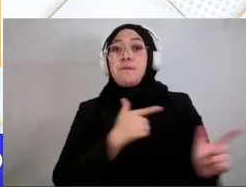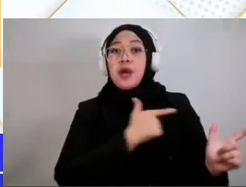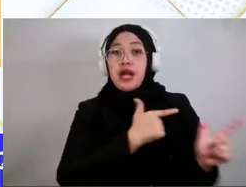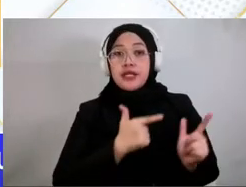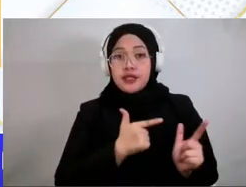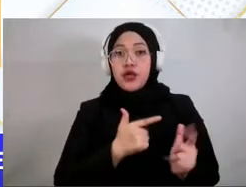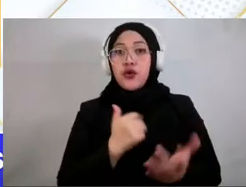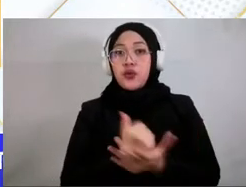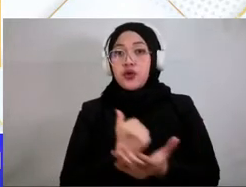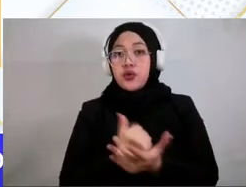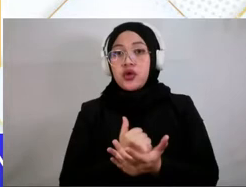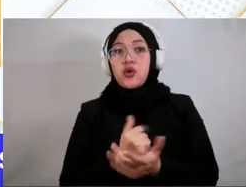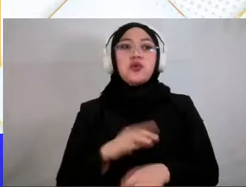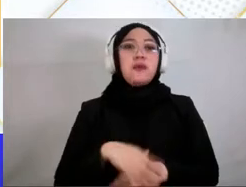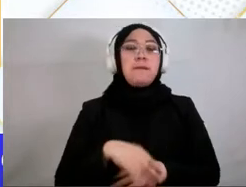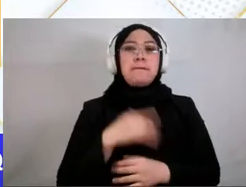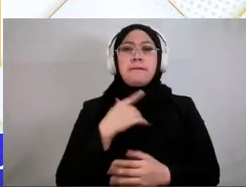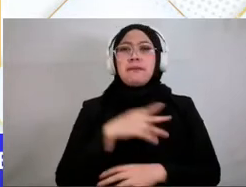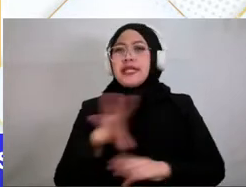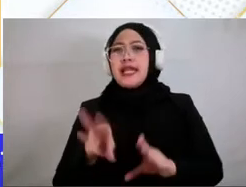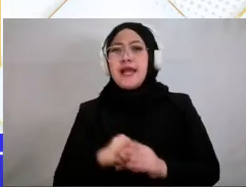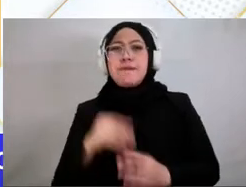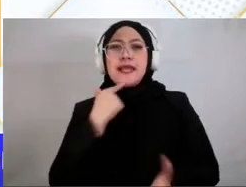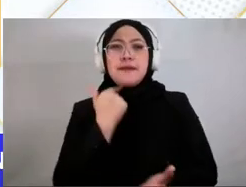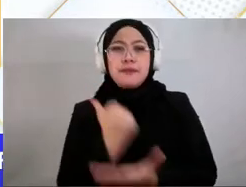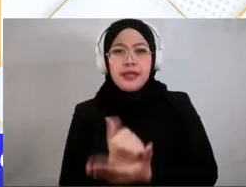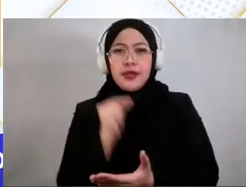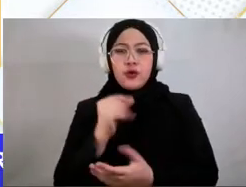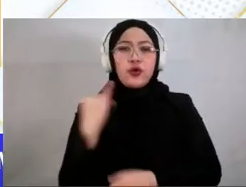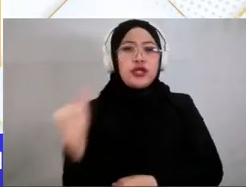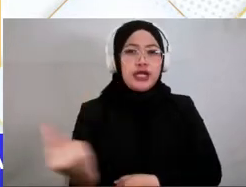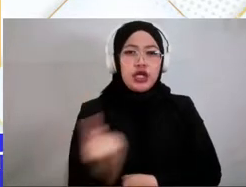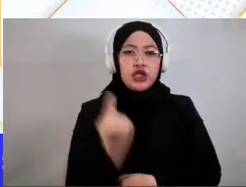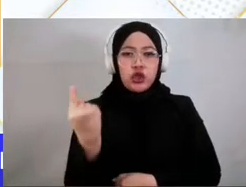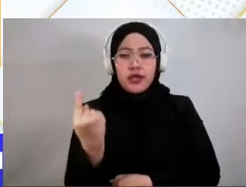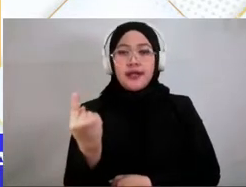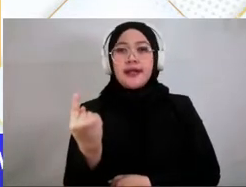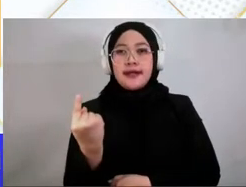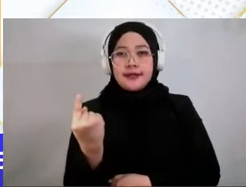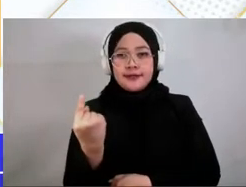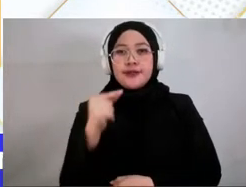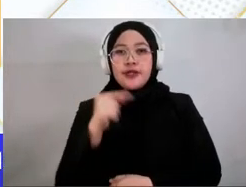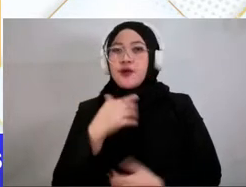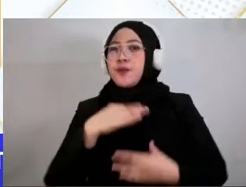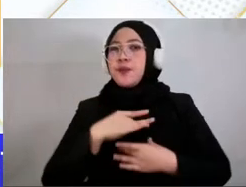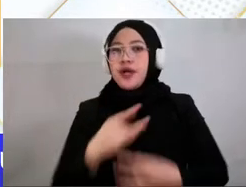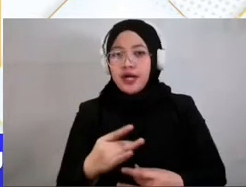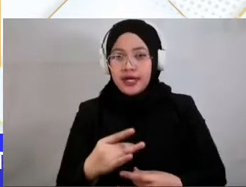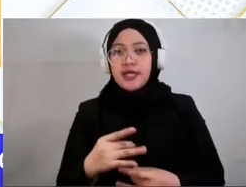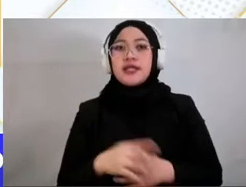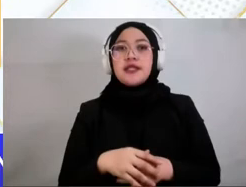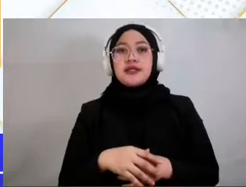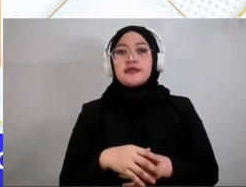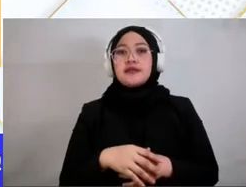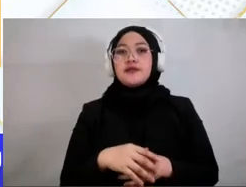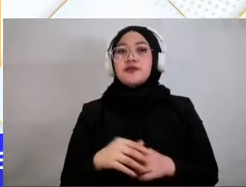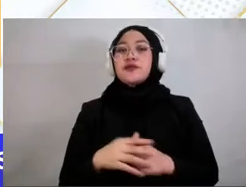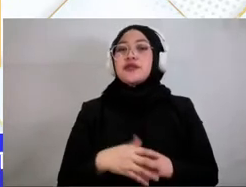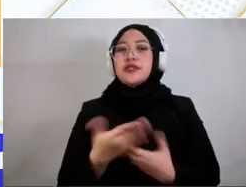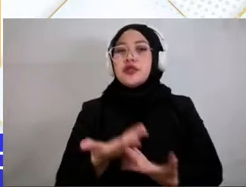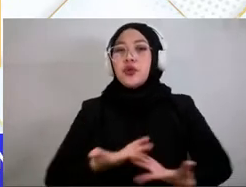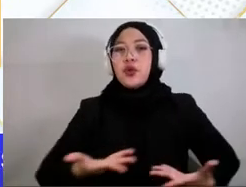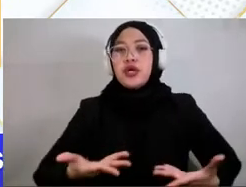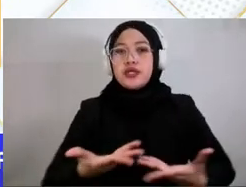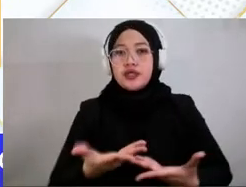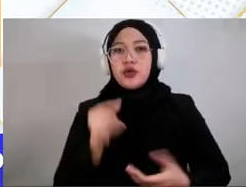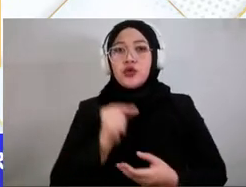really important role within politics and society. I think there are some really interesting and critical points about the way in which peacekeeping is